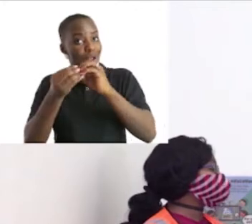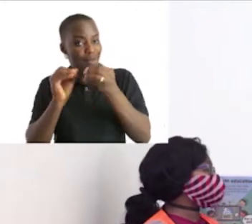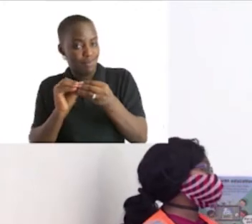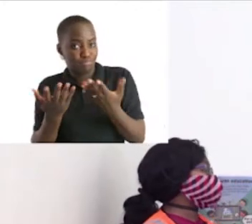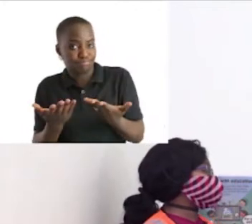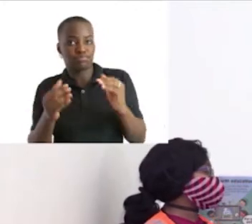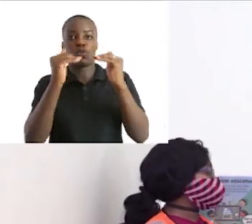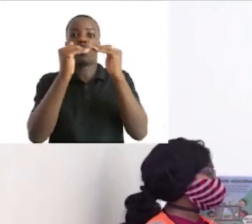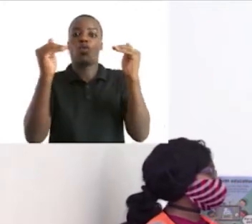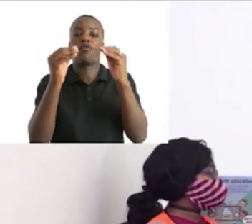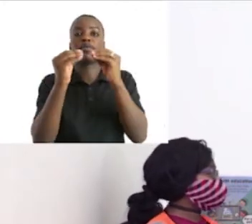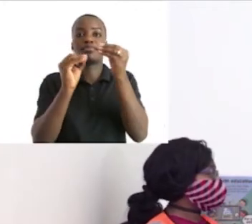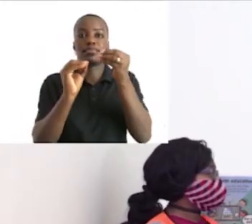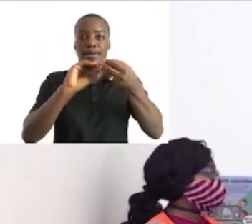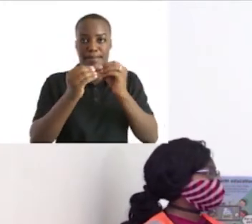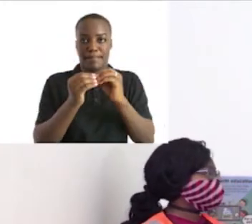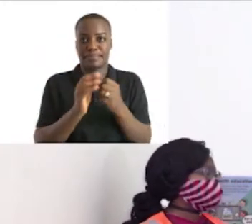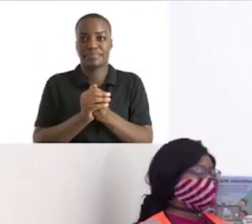an even number?